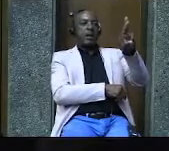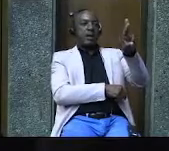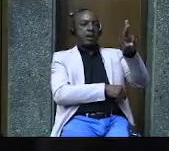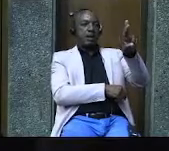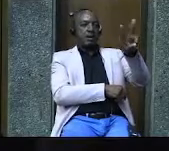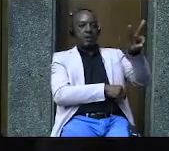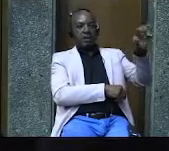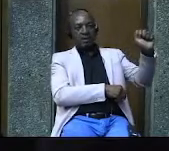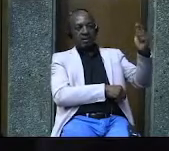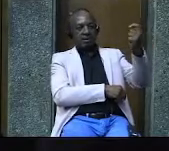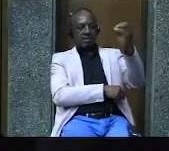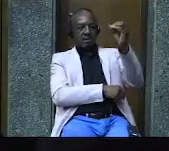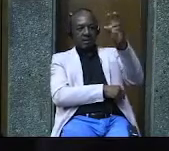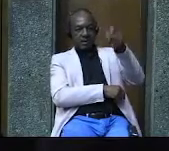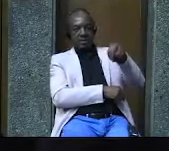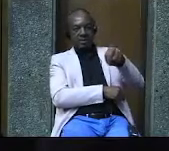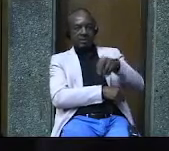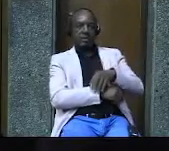mokgatlho ke hlaha ho batau